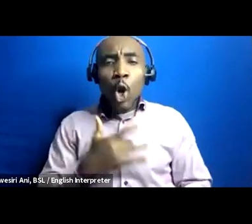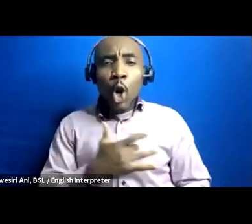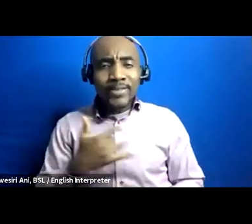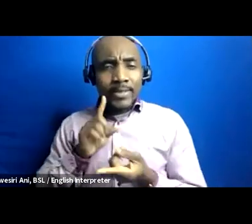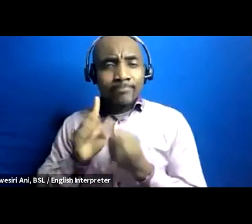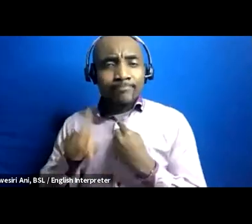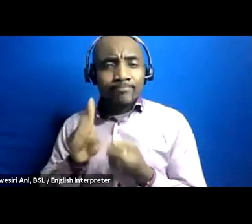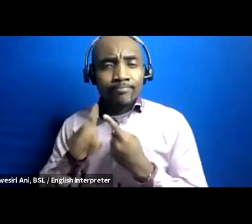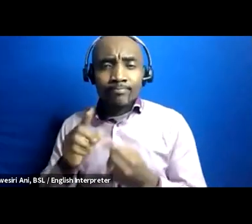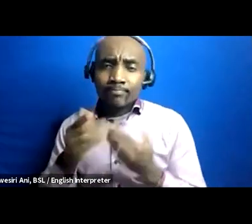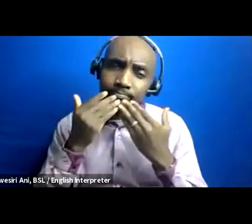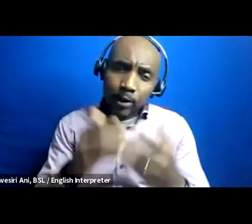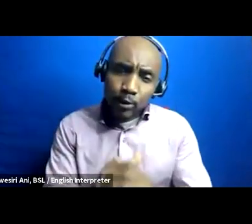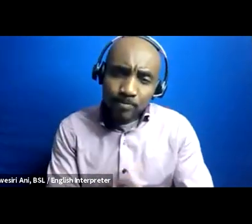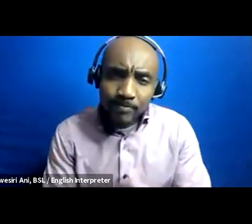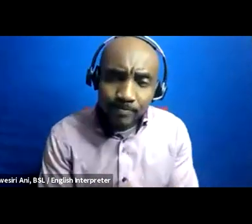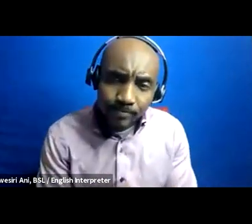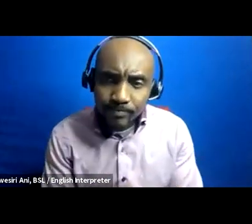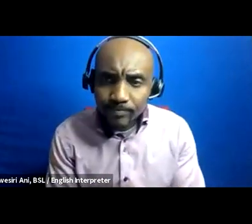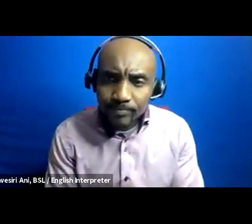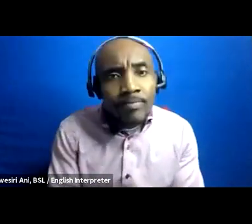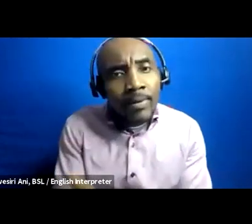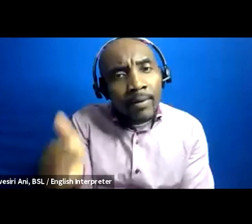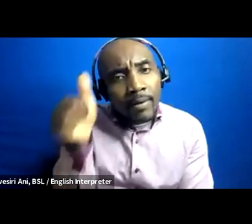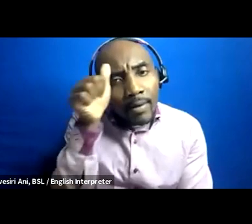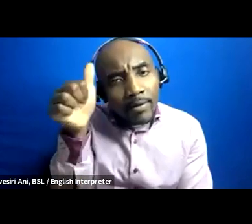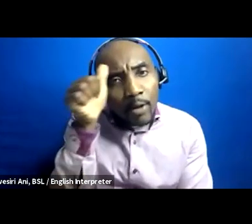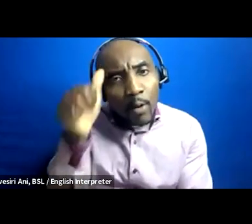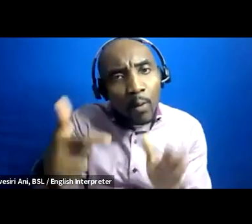that we've got Anne and